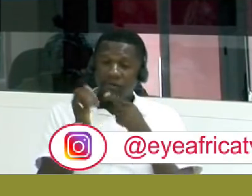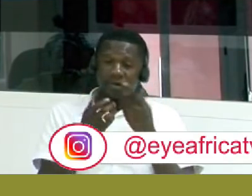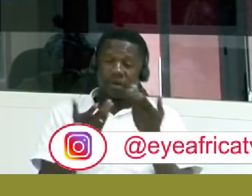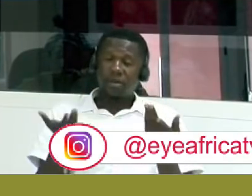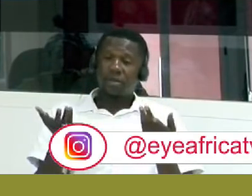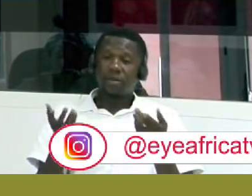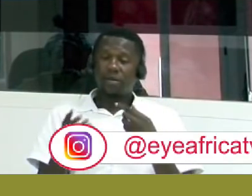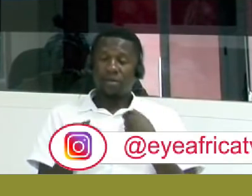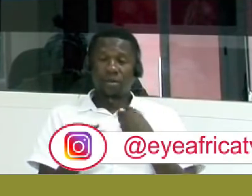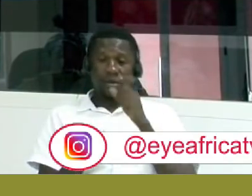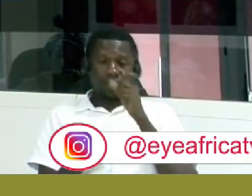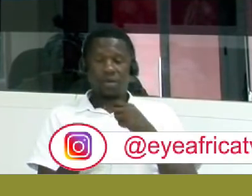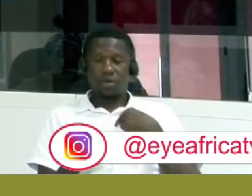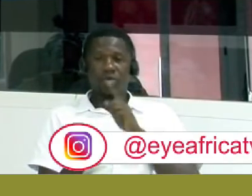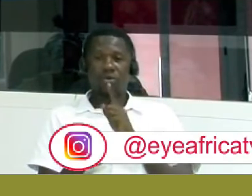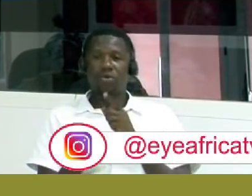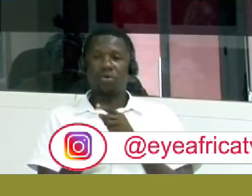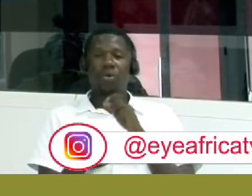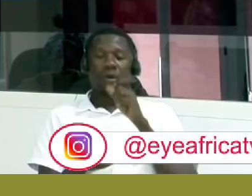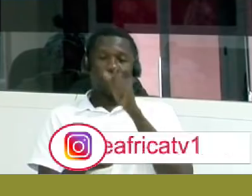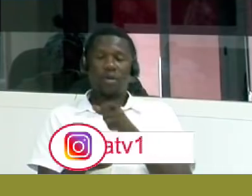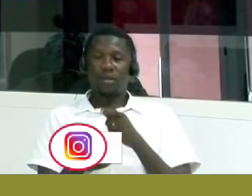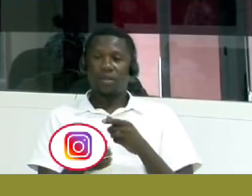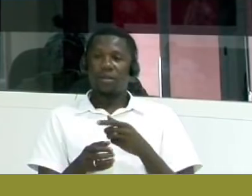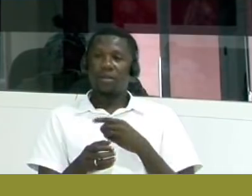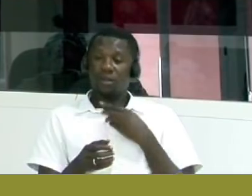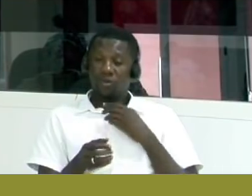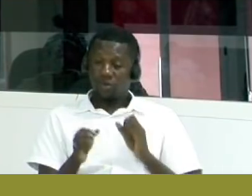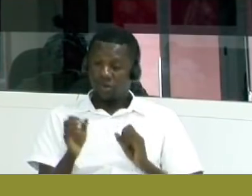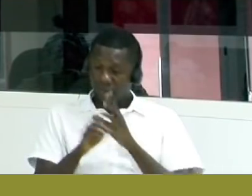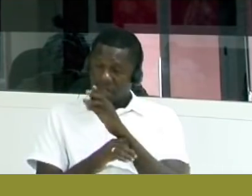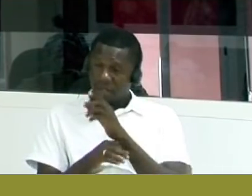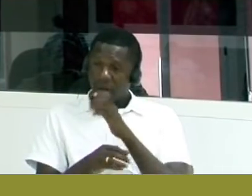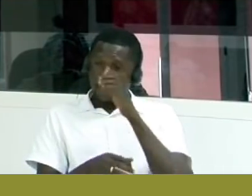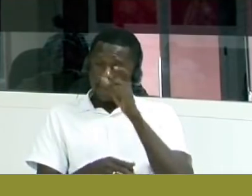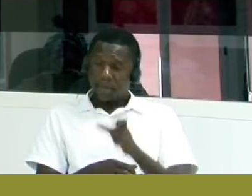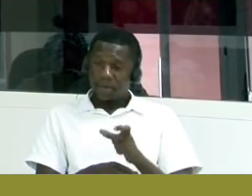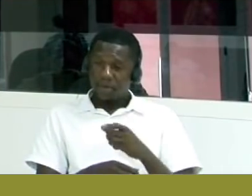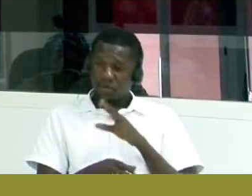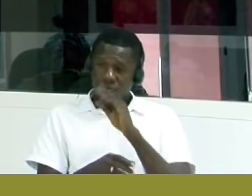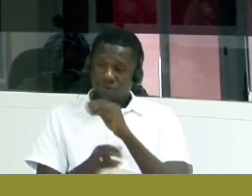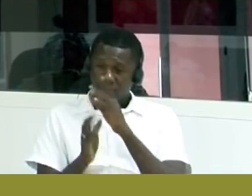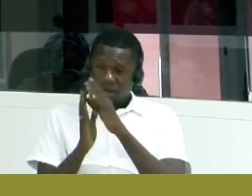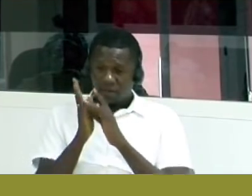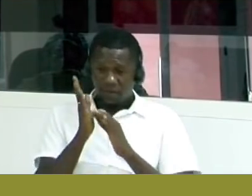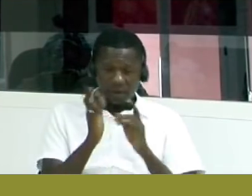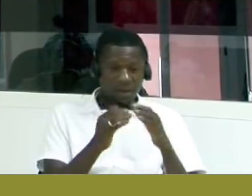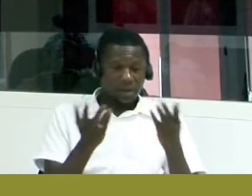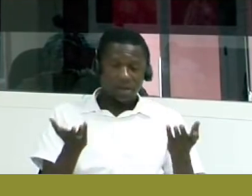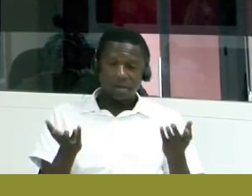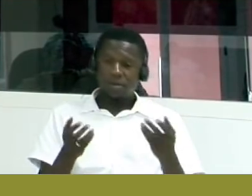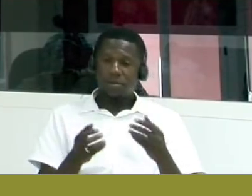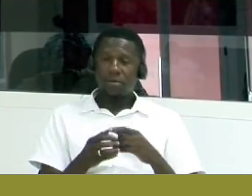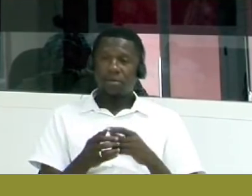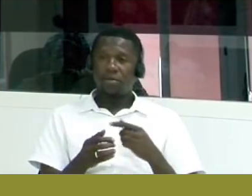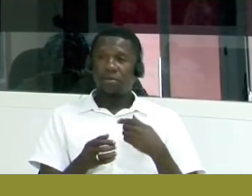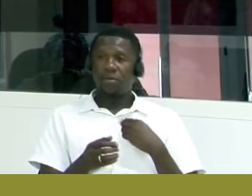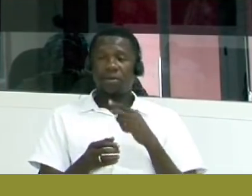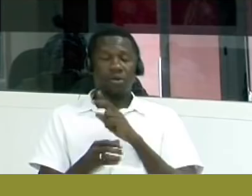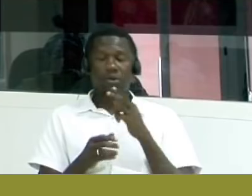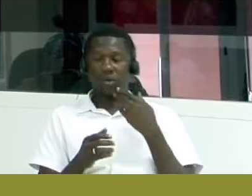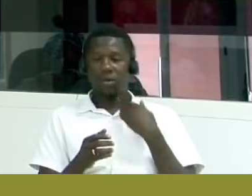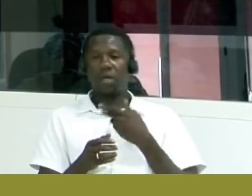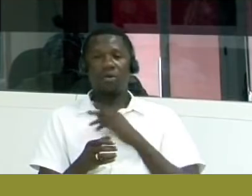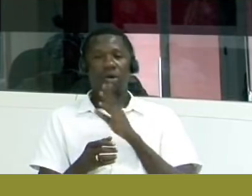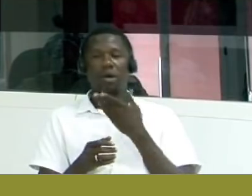did. Personally did not. Somebody has had... Did you instruct anybody to do that audit? Unfortunately, I did not. But I did not have to